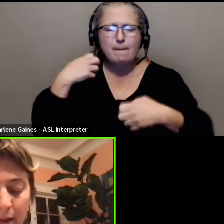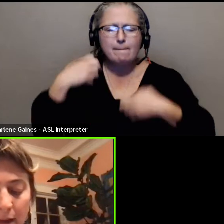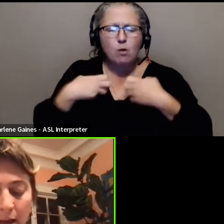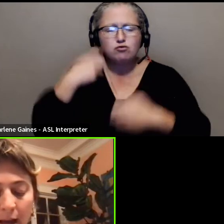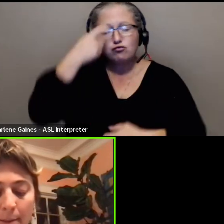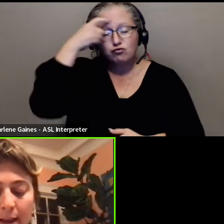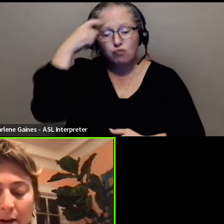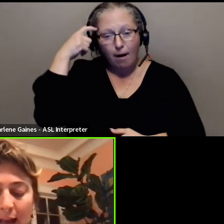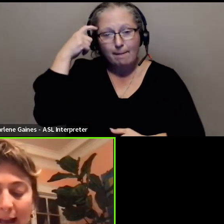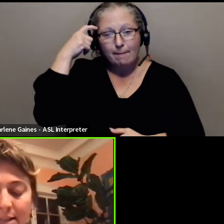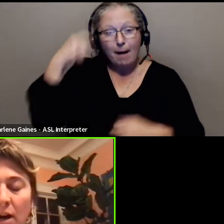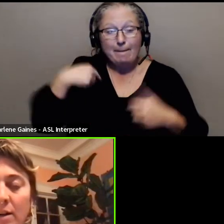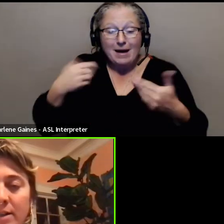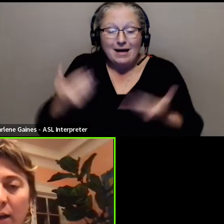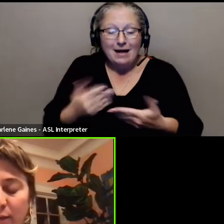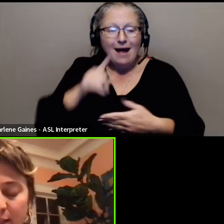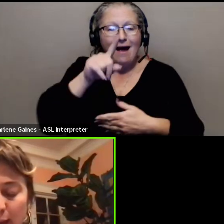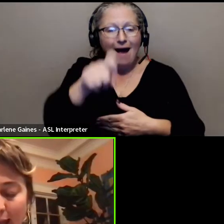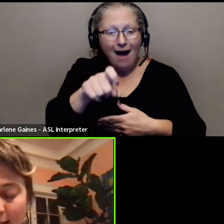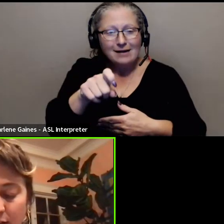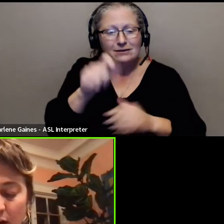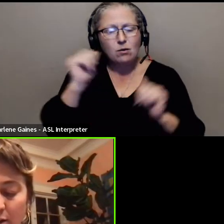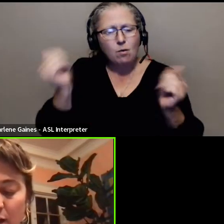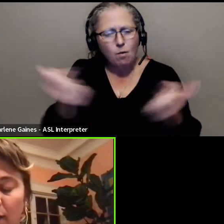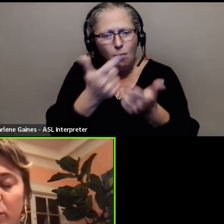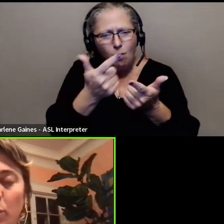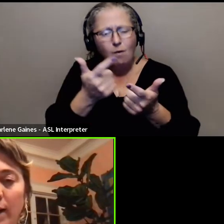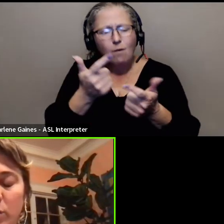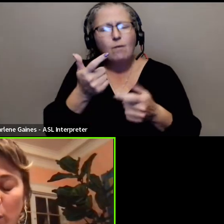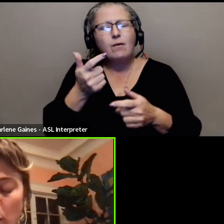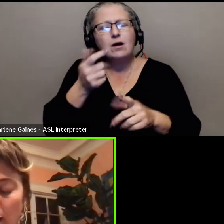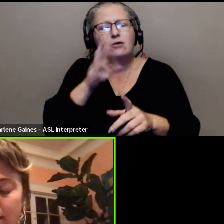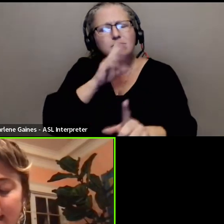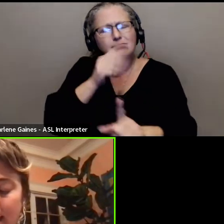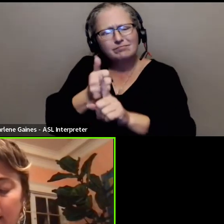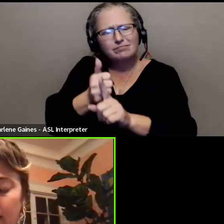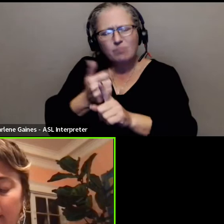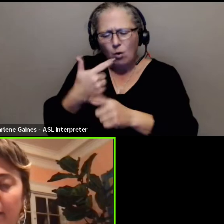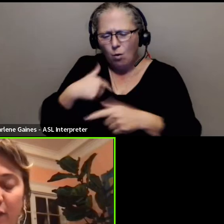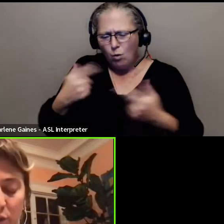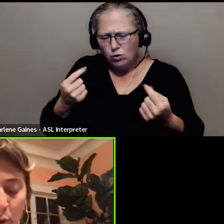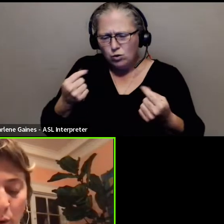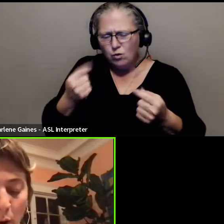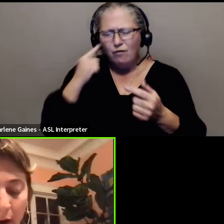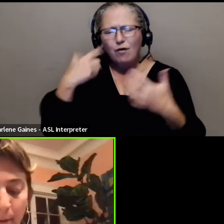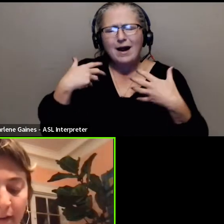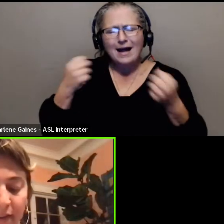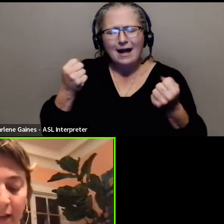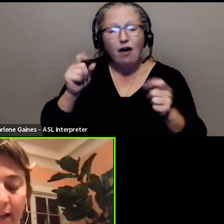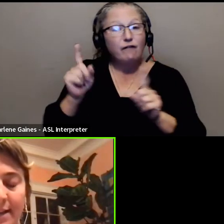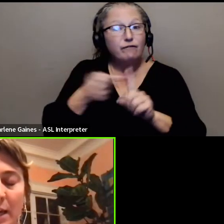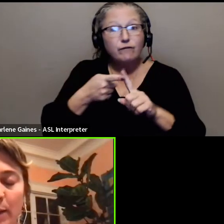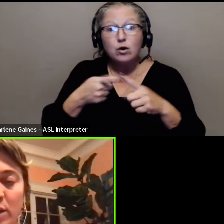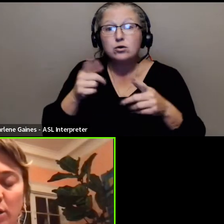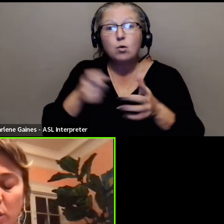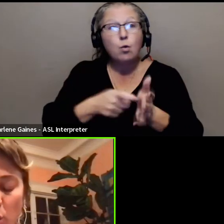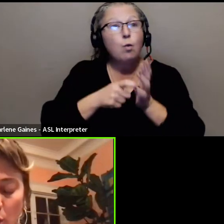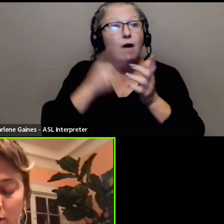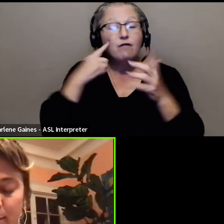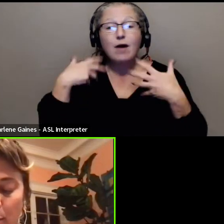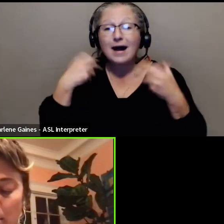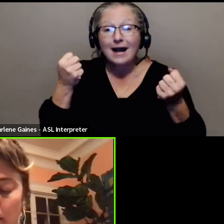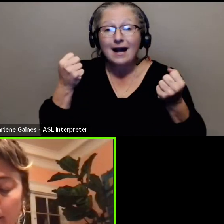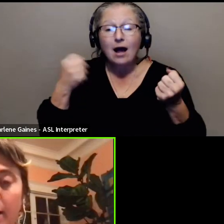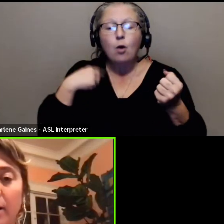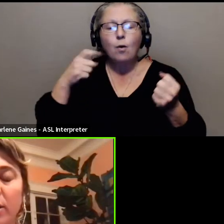trauma? I'm here to ask ourselves that we ask ourselves what is required to heal. And the first requirement of healing is that we turn